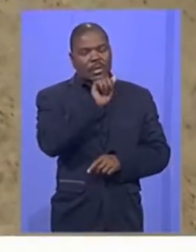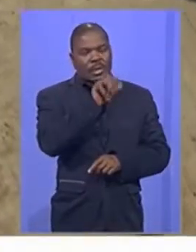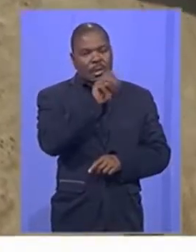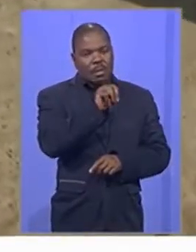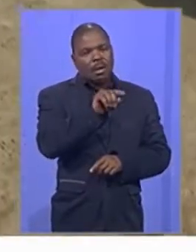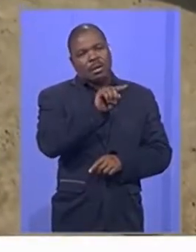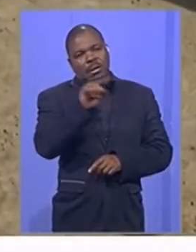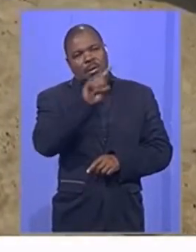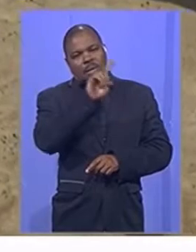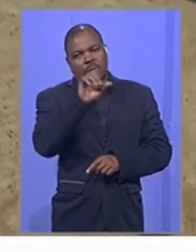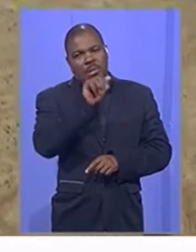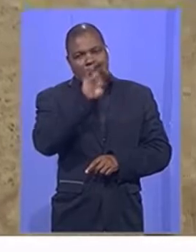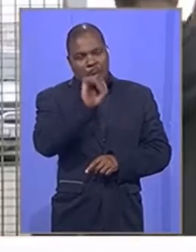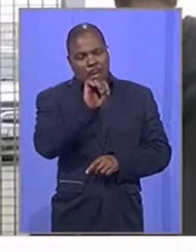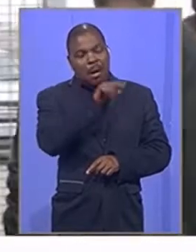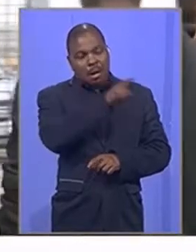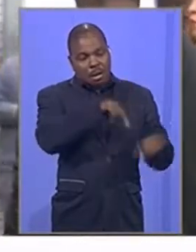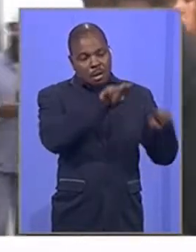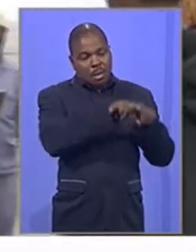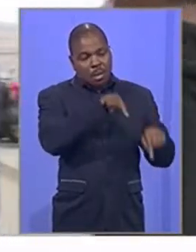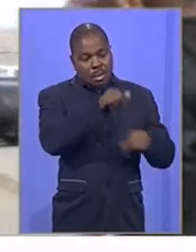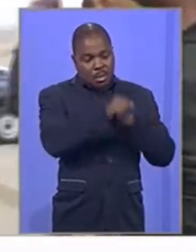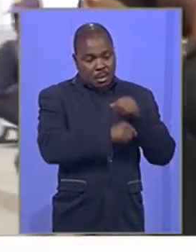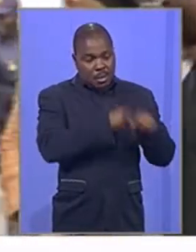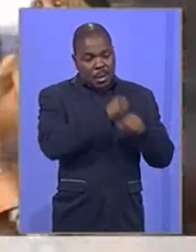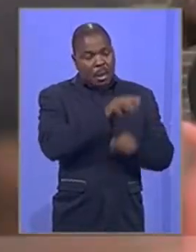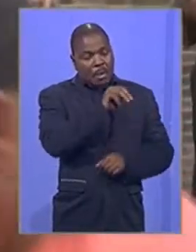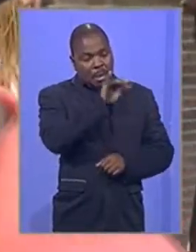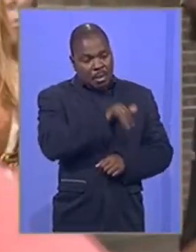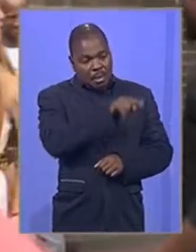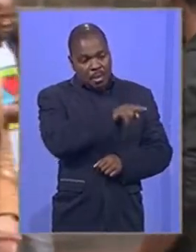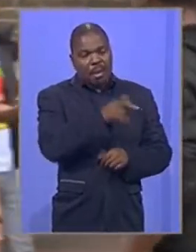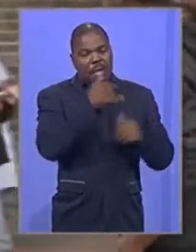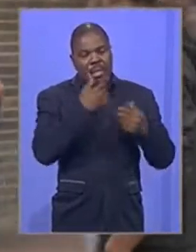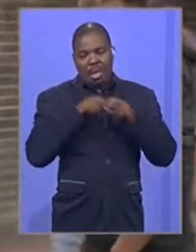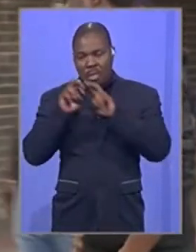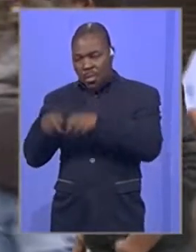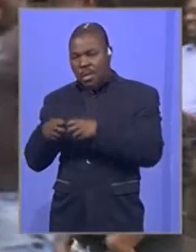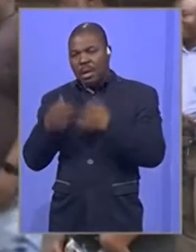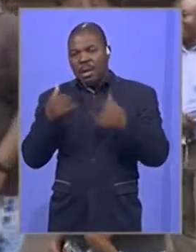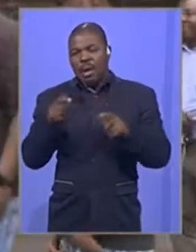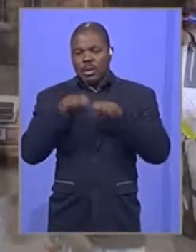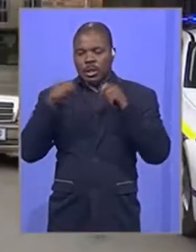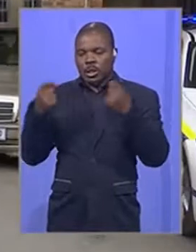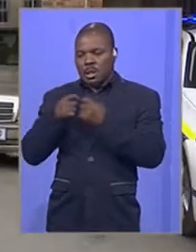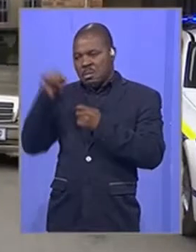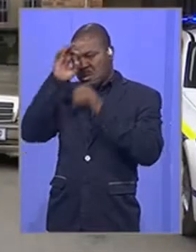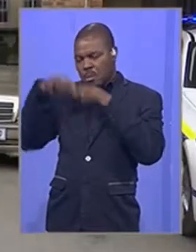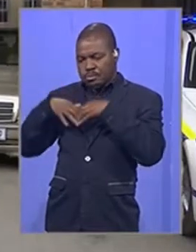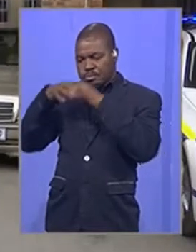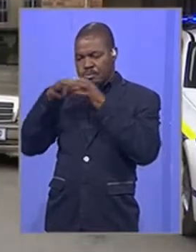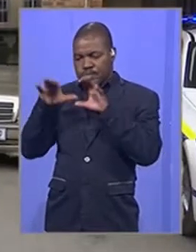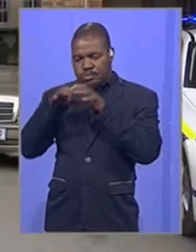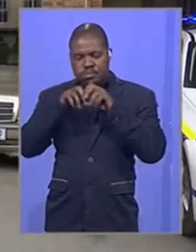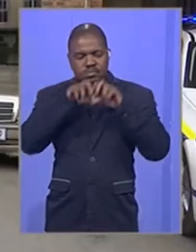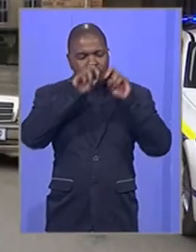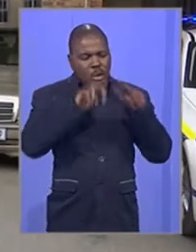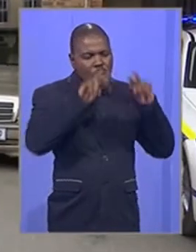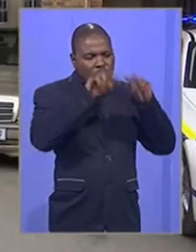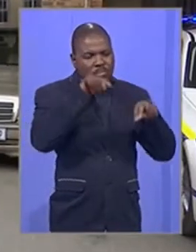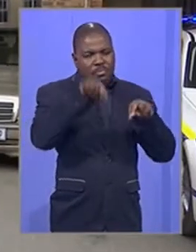mo go se go molaong ka nageng ka kgwedi ya Mei le nyaga go hlongwe sehlopha tšhomo sa Mphodisa se se setšanego le bosenyi bja moepong ka